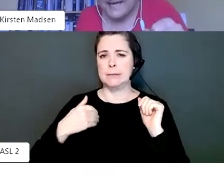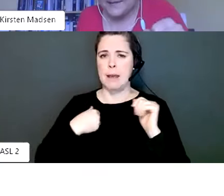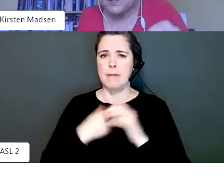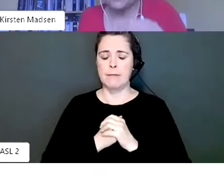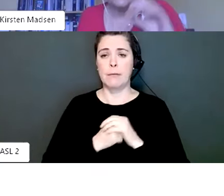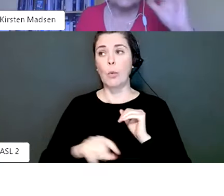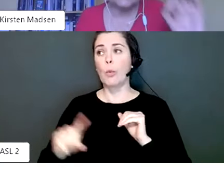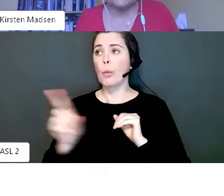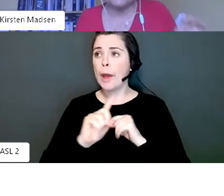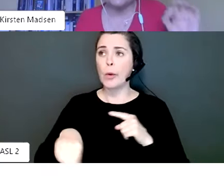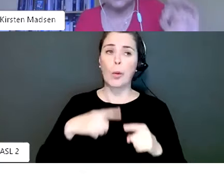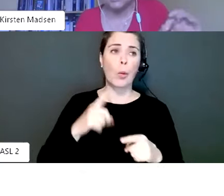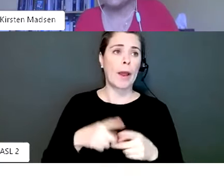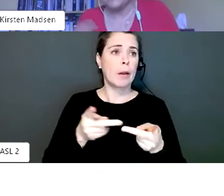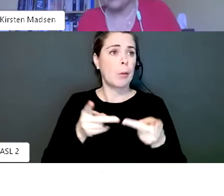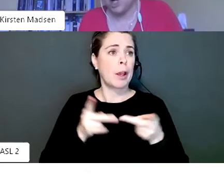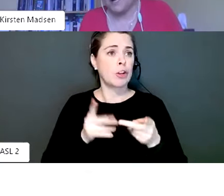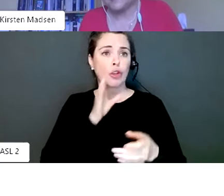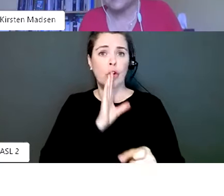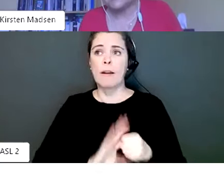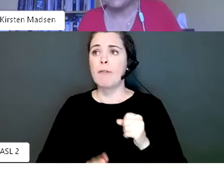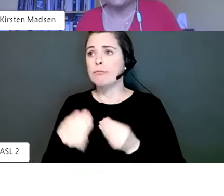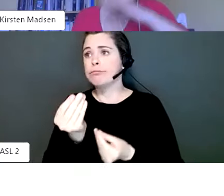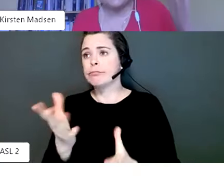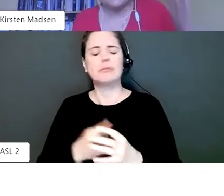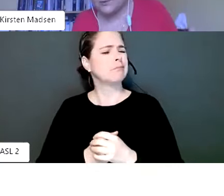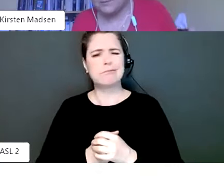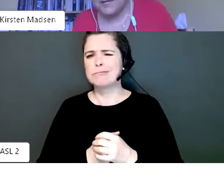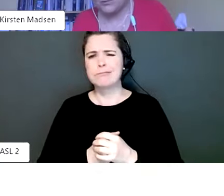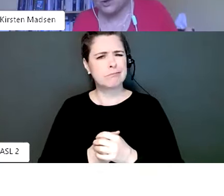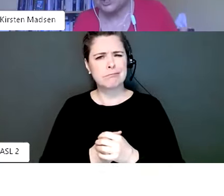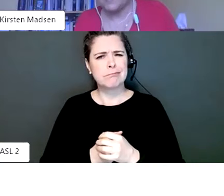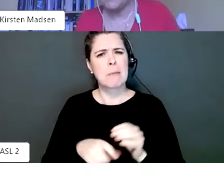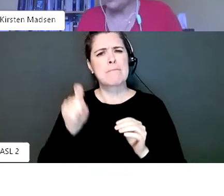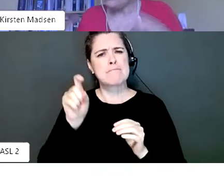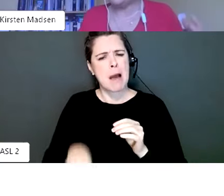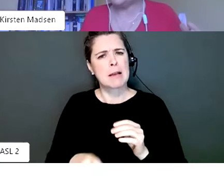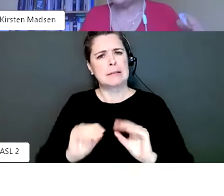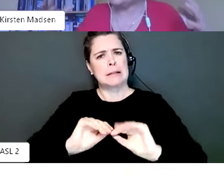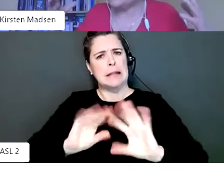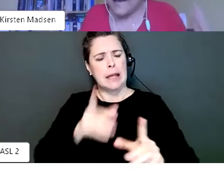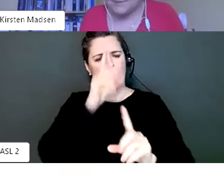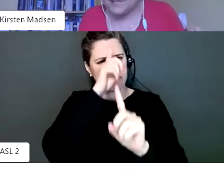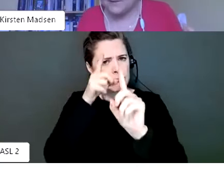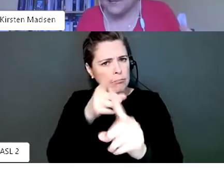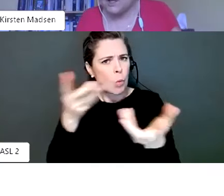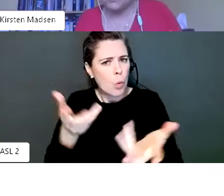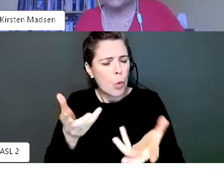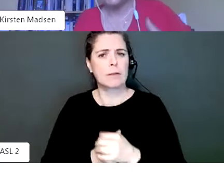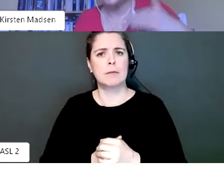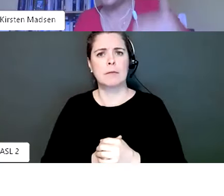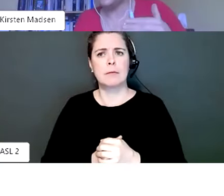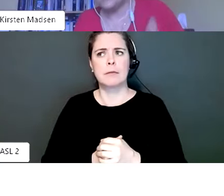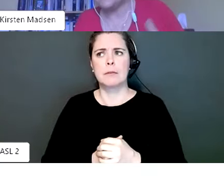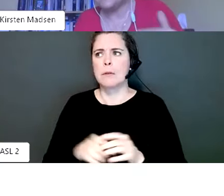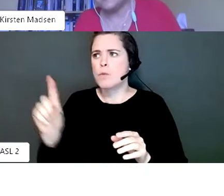the aims are, the specific times, how long it's going to take. Is it a repeat workshop? One of our sites is absolutely huge,